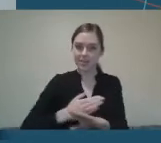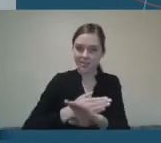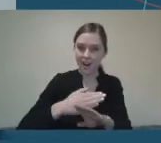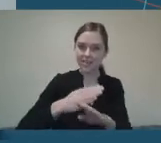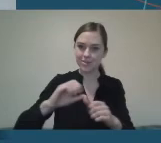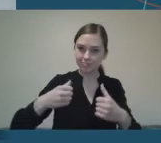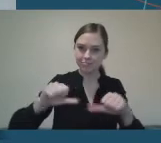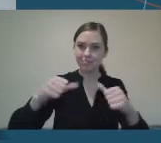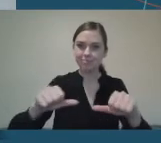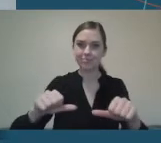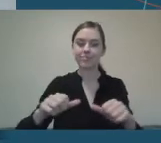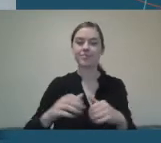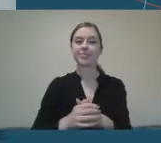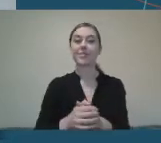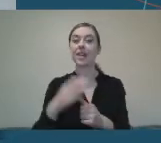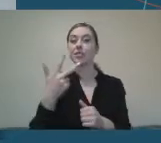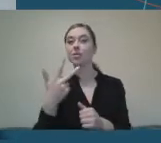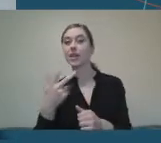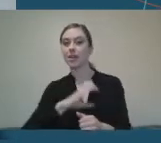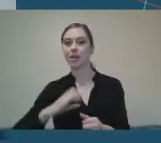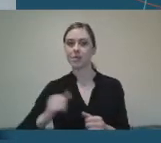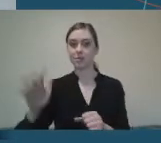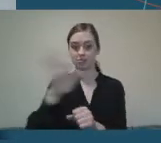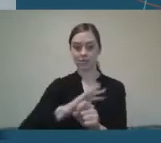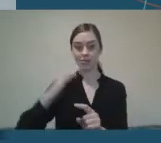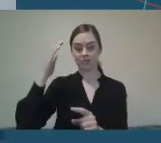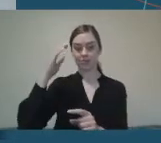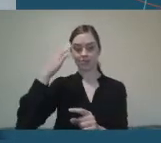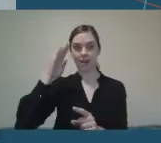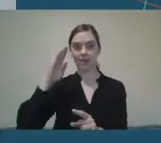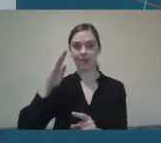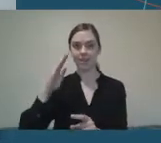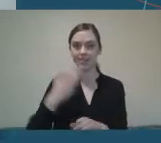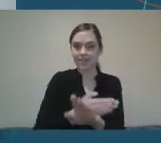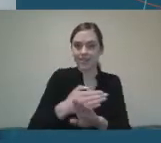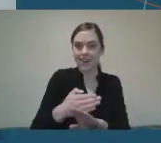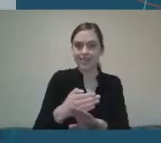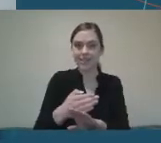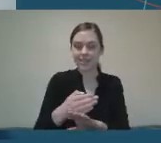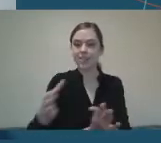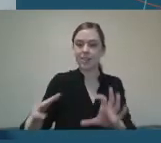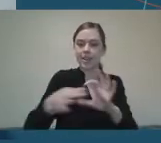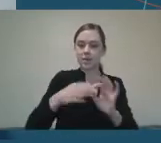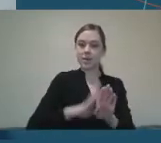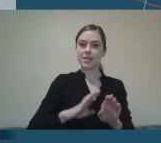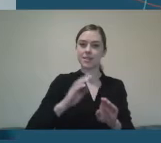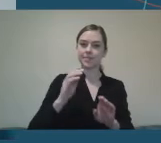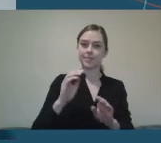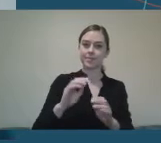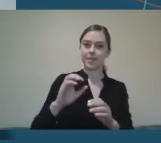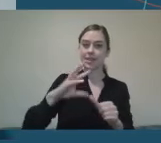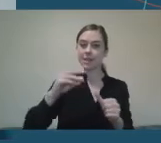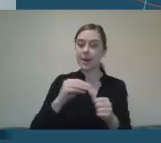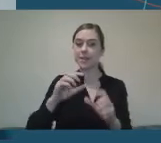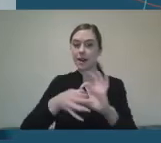clubs throughout the country who are providing that, and we want to make more links with Special Olympics and IWA and other NGBs to create